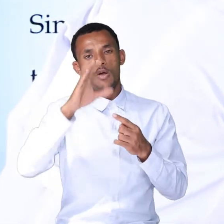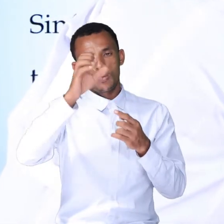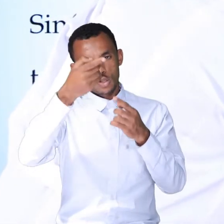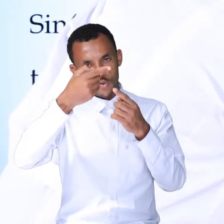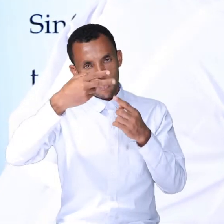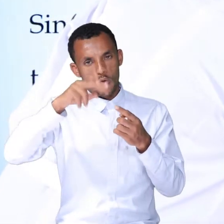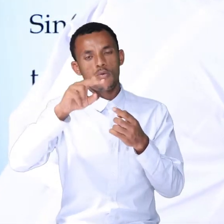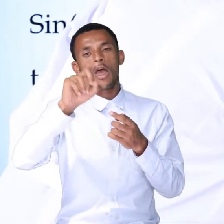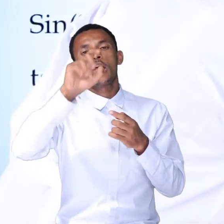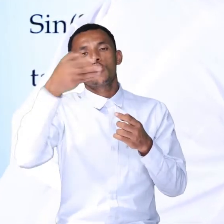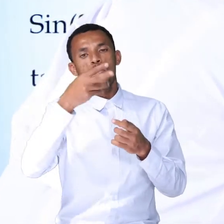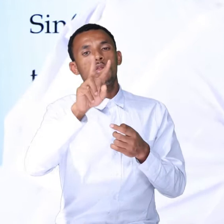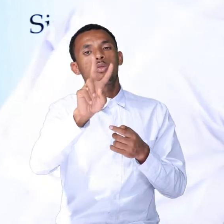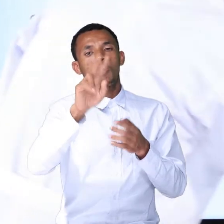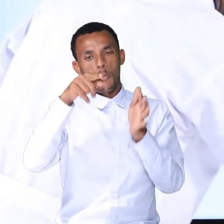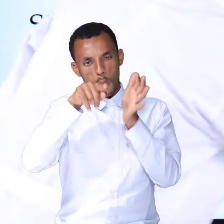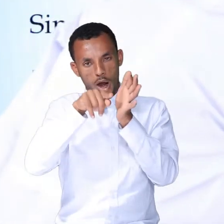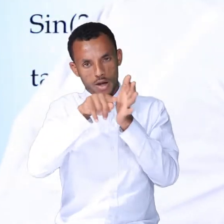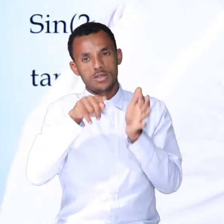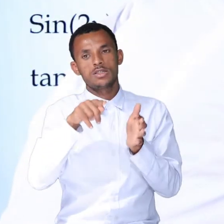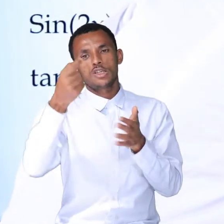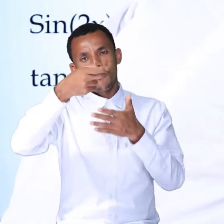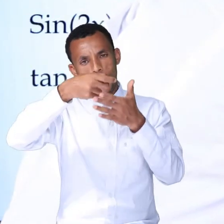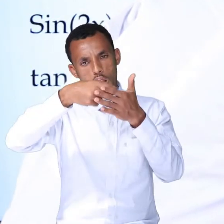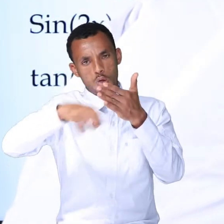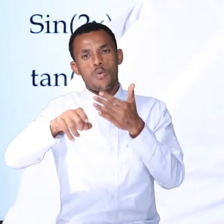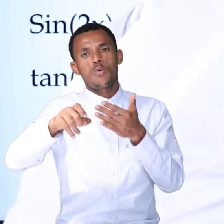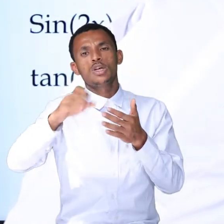of x over 2 minus the value to